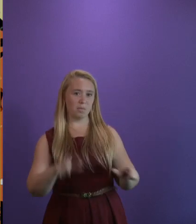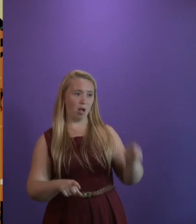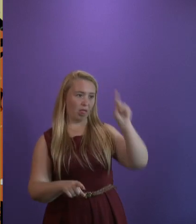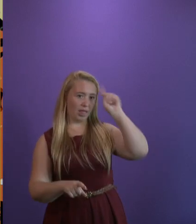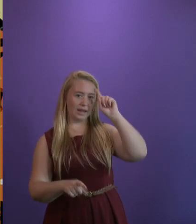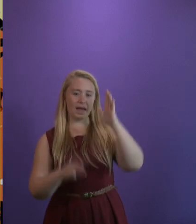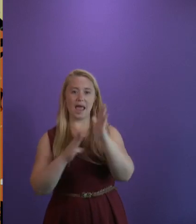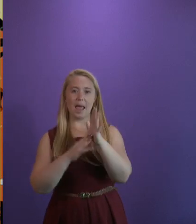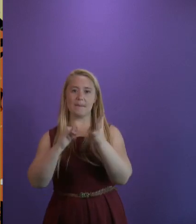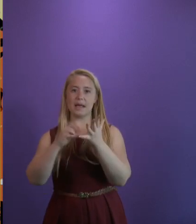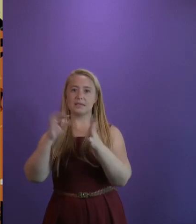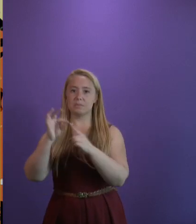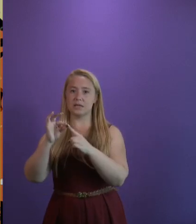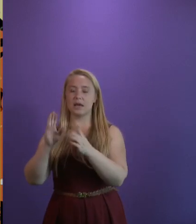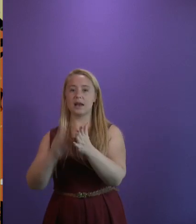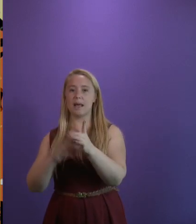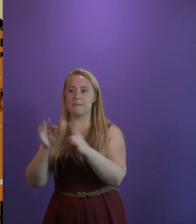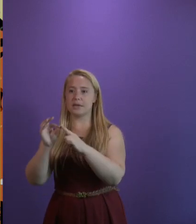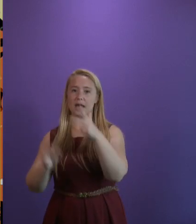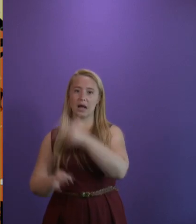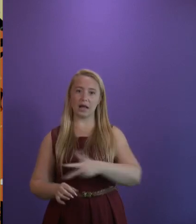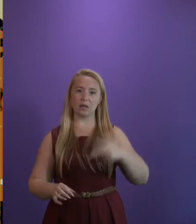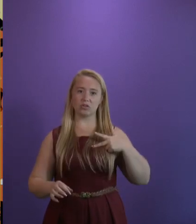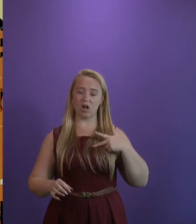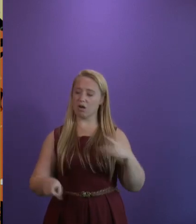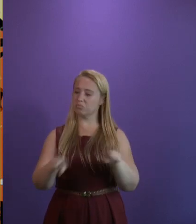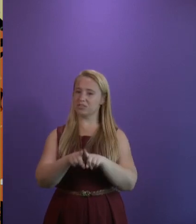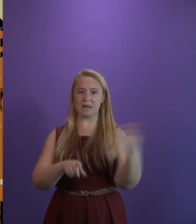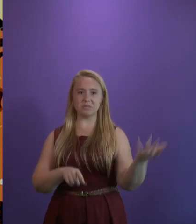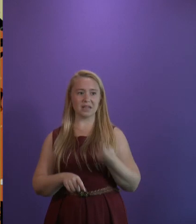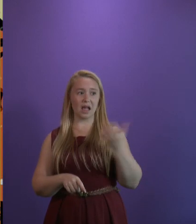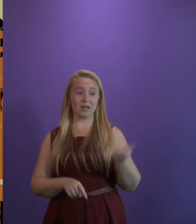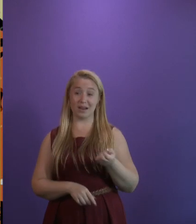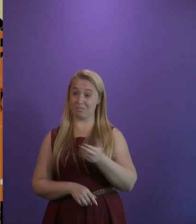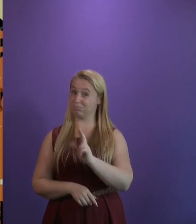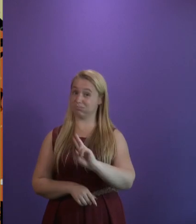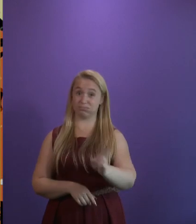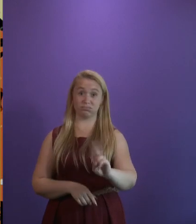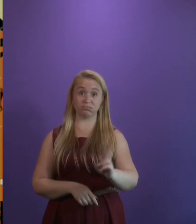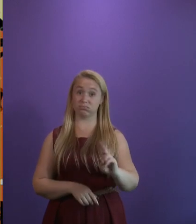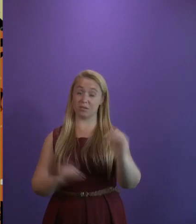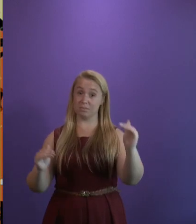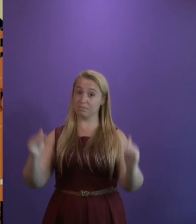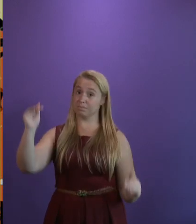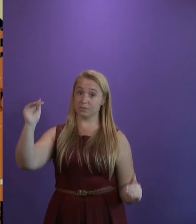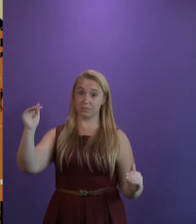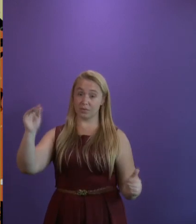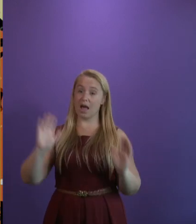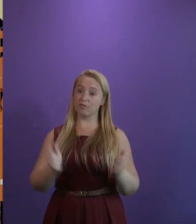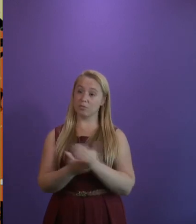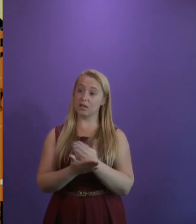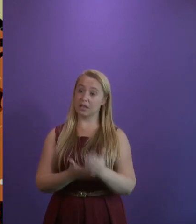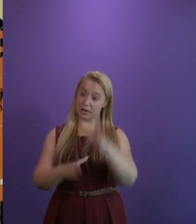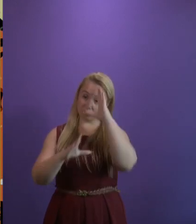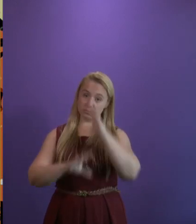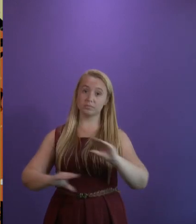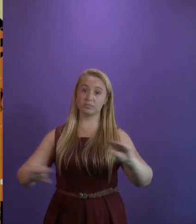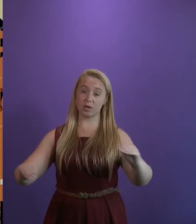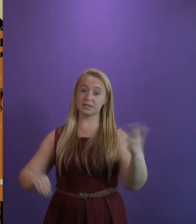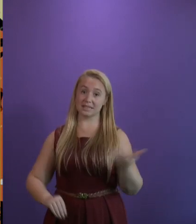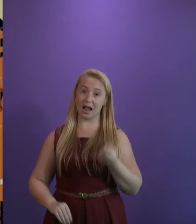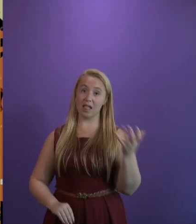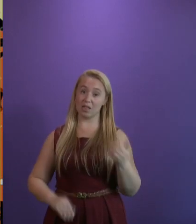as MSPs or MPs. It's not like that. And I think we need to spread that message as well and make it clear to people what we're doing.